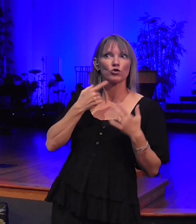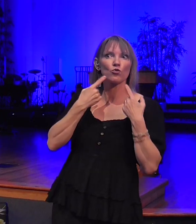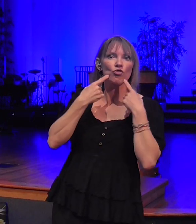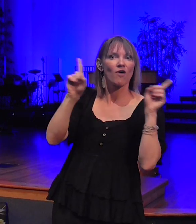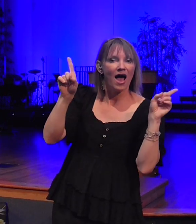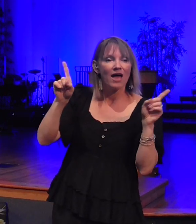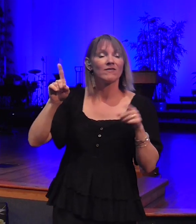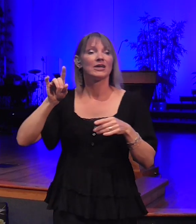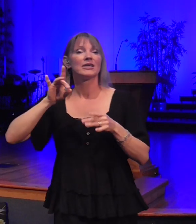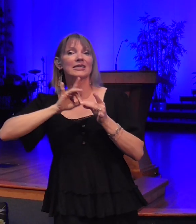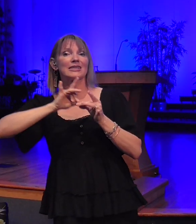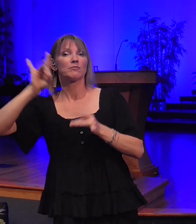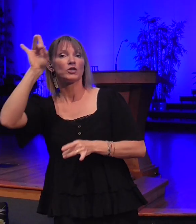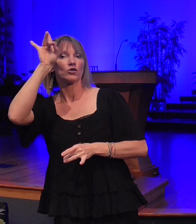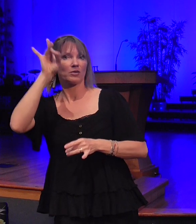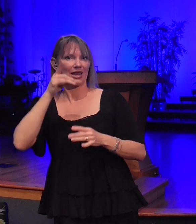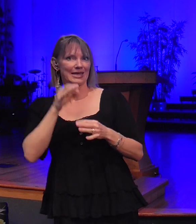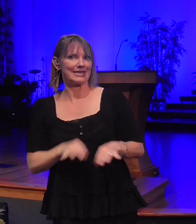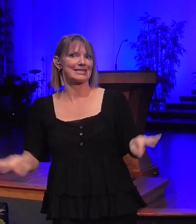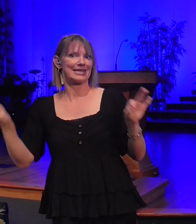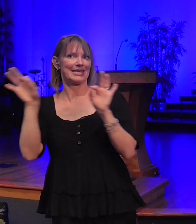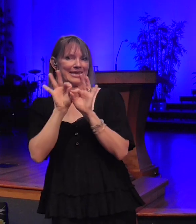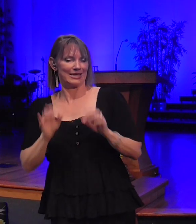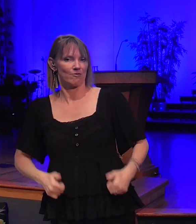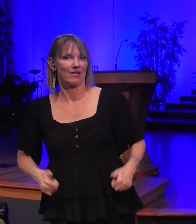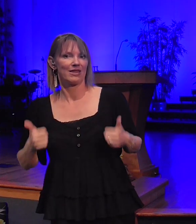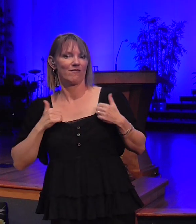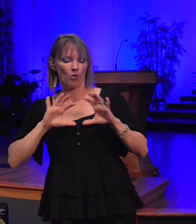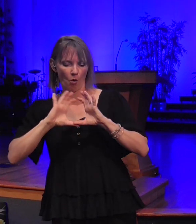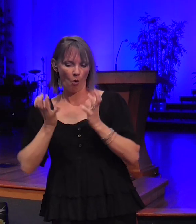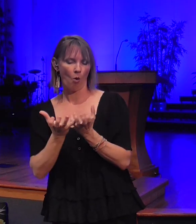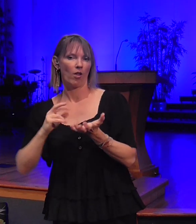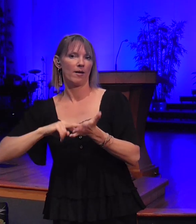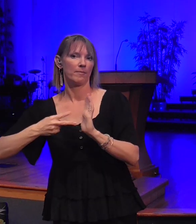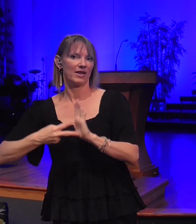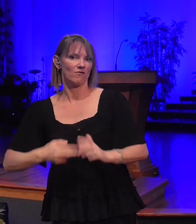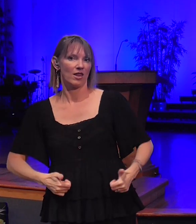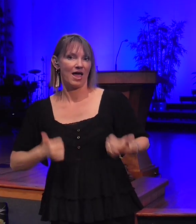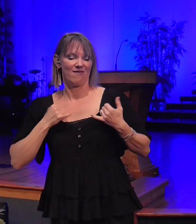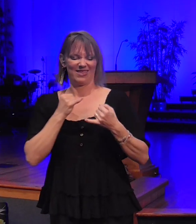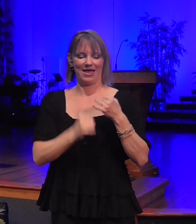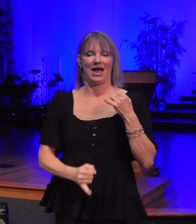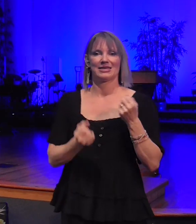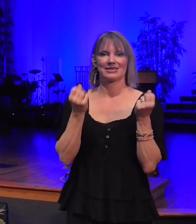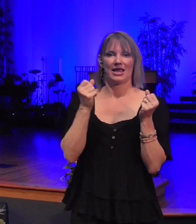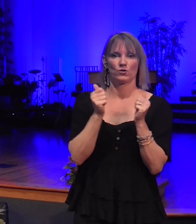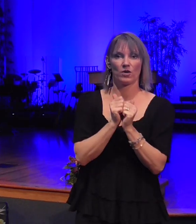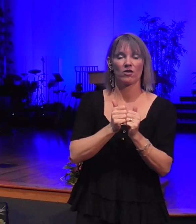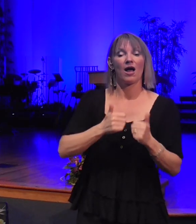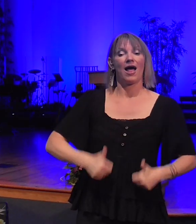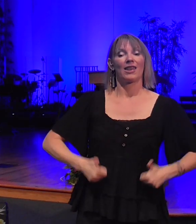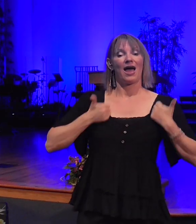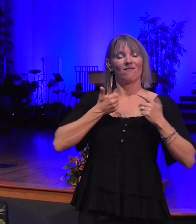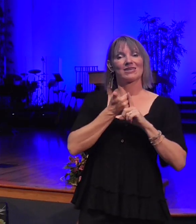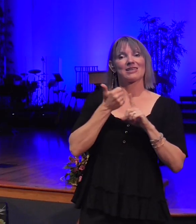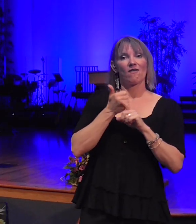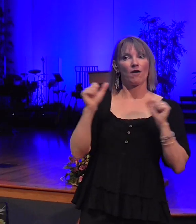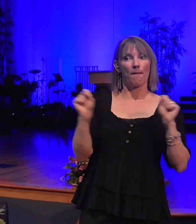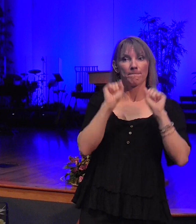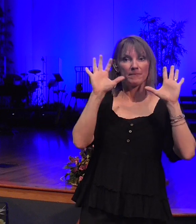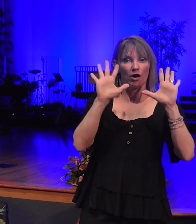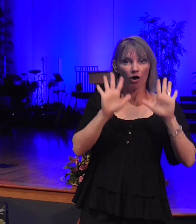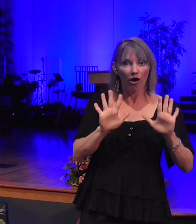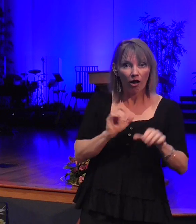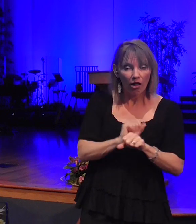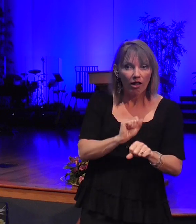is the key to living a whole and meaningful life. And let's say this last one together. Life is a miracle, and I am a part